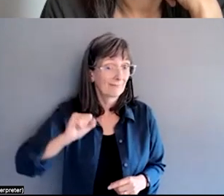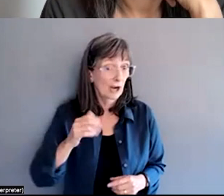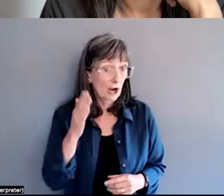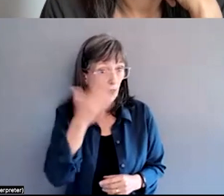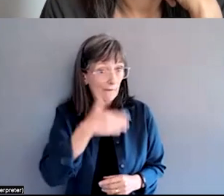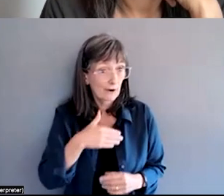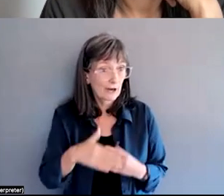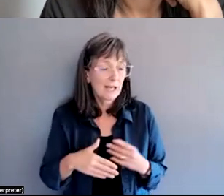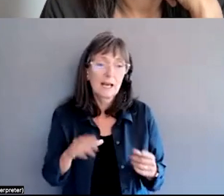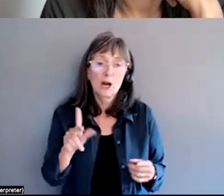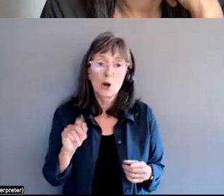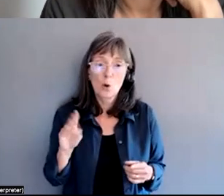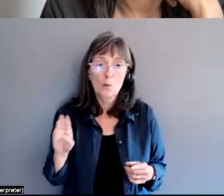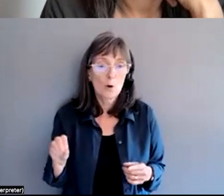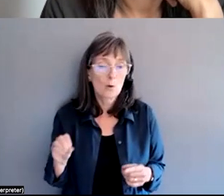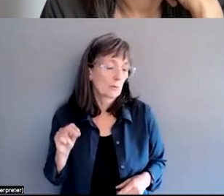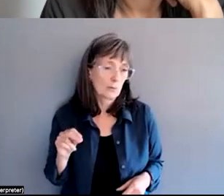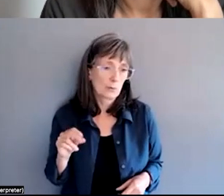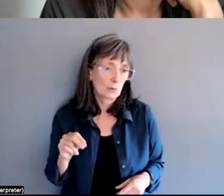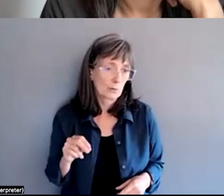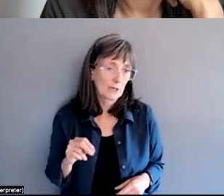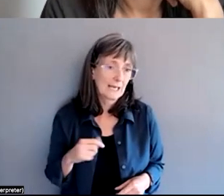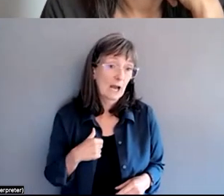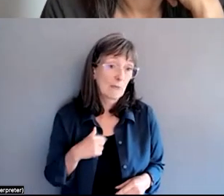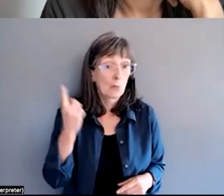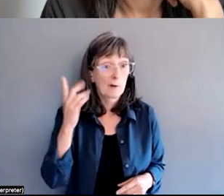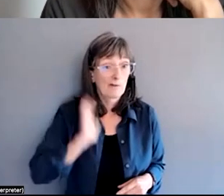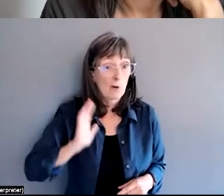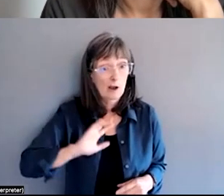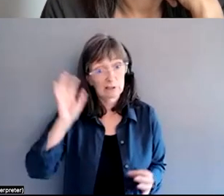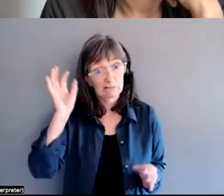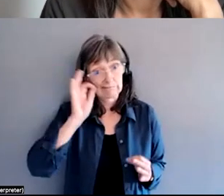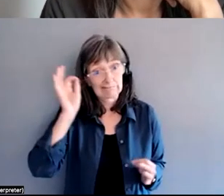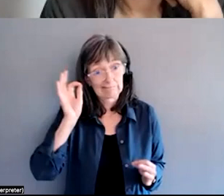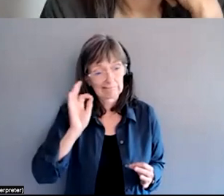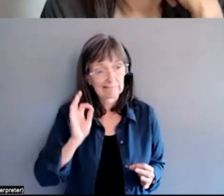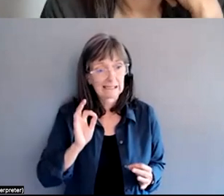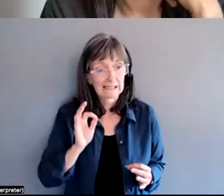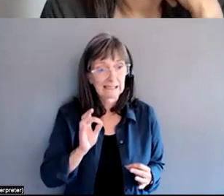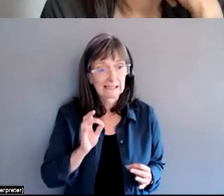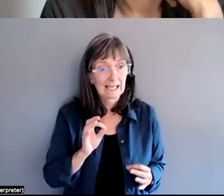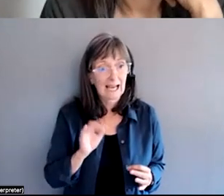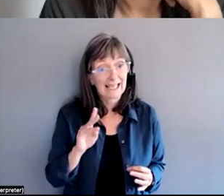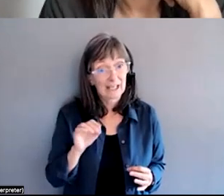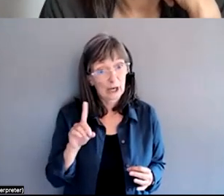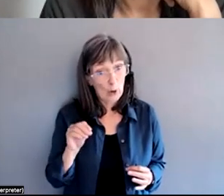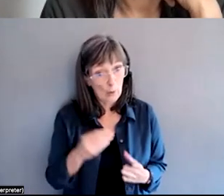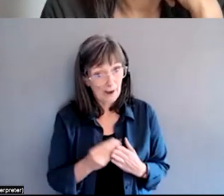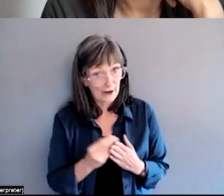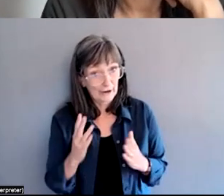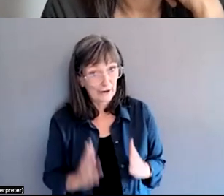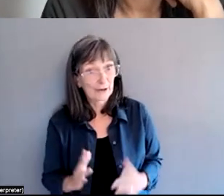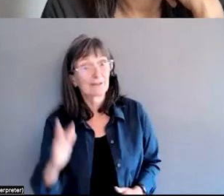at Kobo. I in my early naive days as one of those Indigo buyers many years